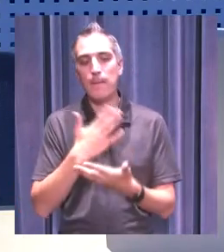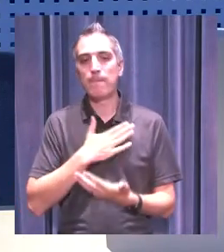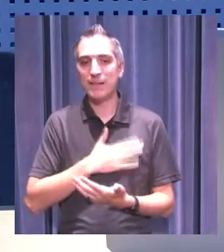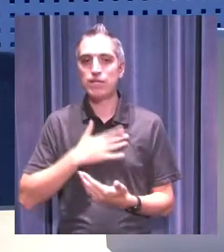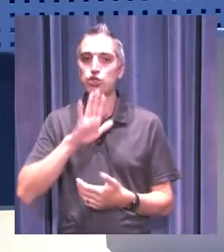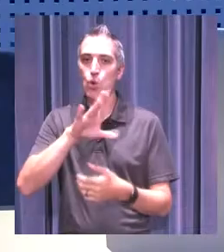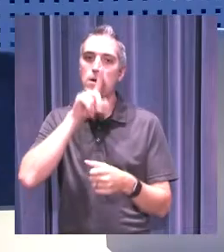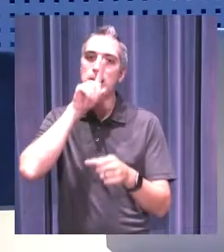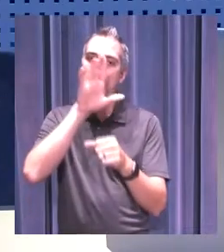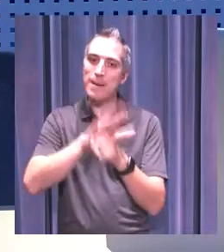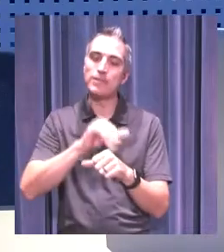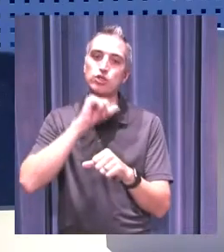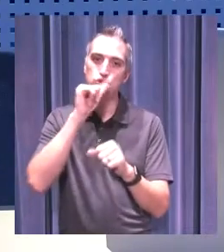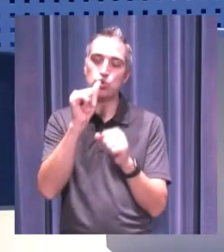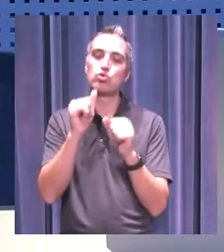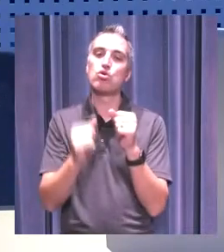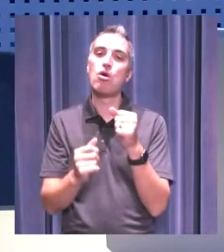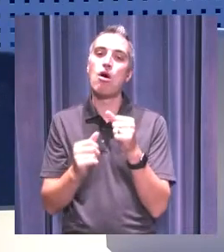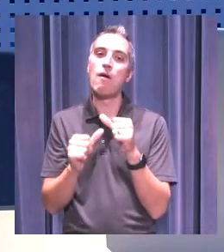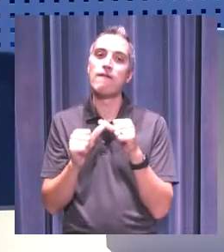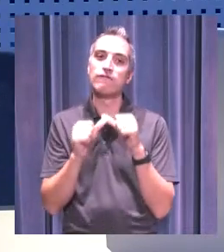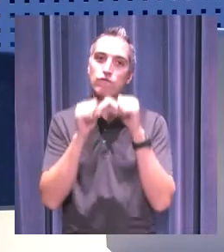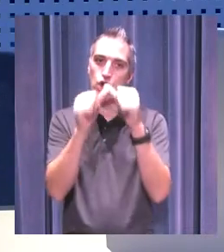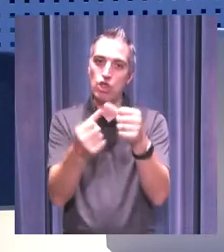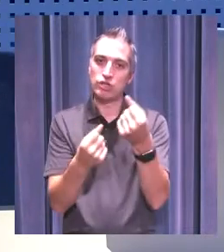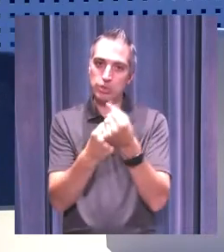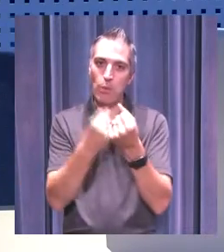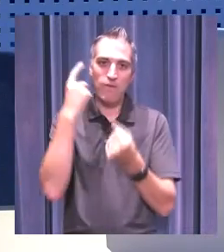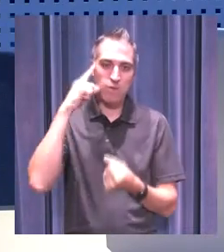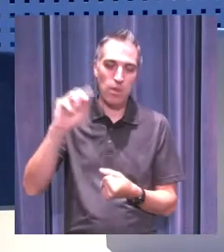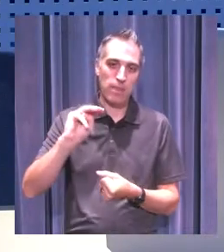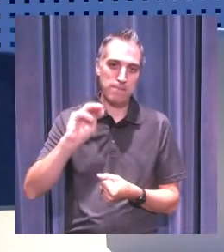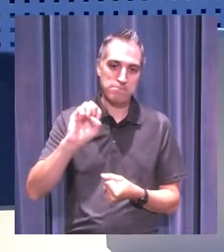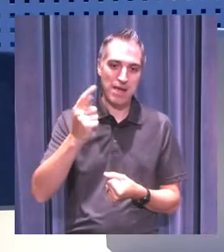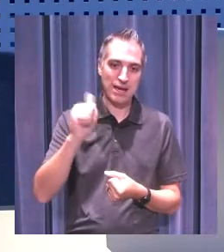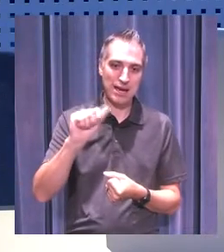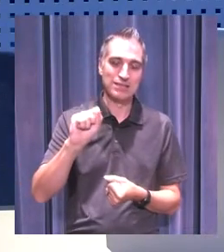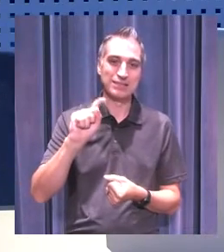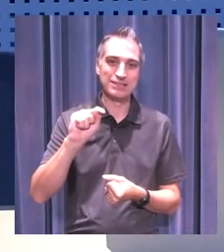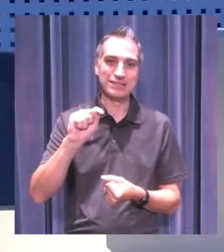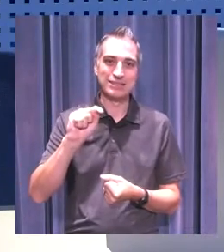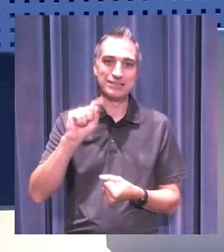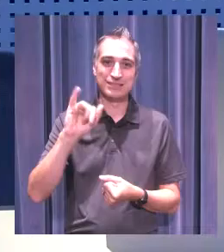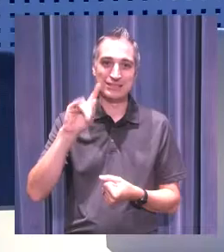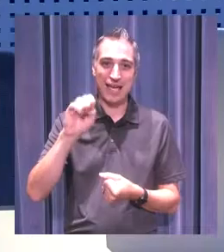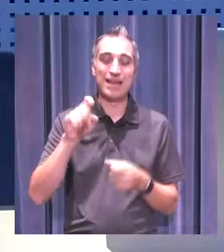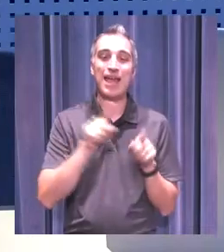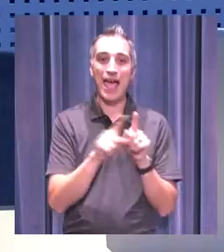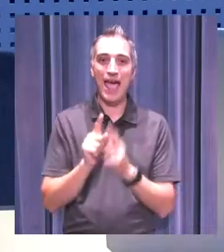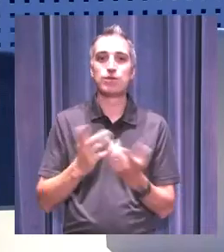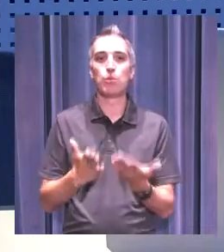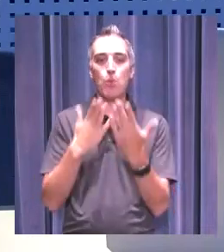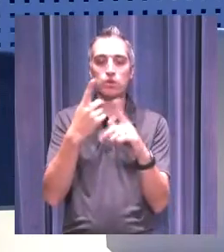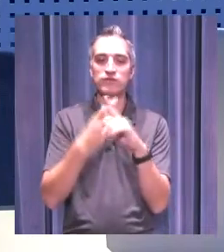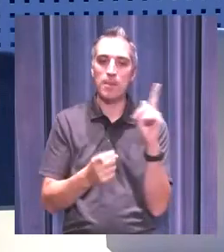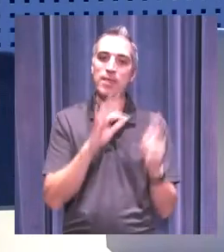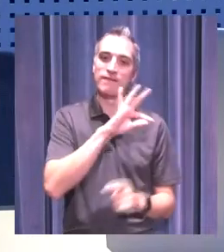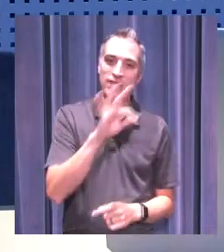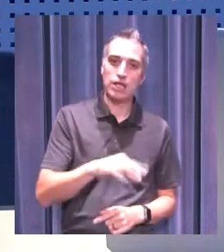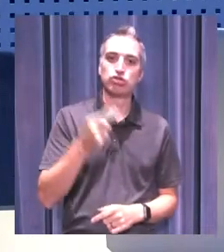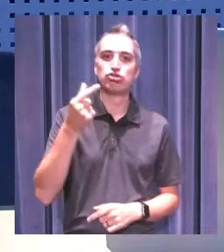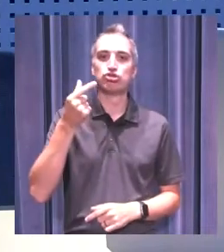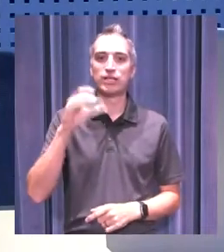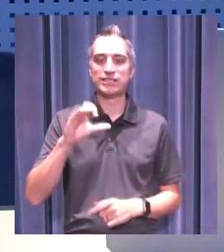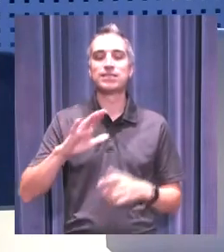commitment to not offer further support of the megasite as proposed by the Flint-Genesee Economic Alliance. Thank you.